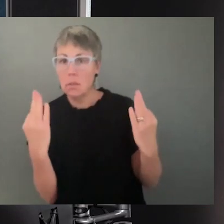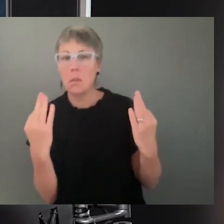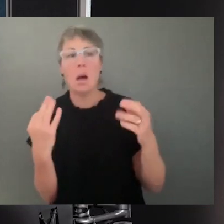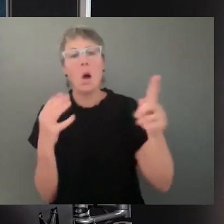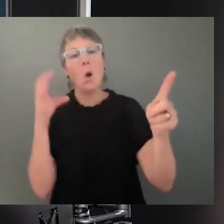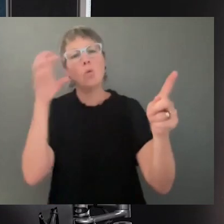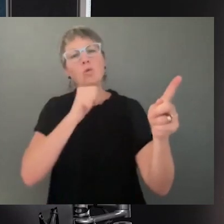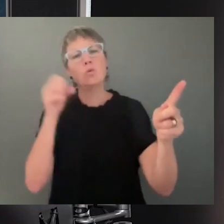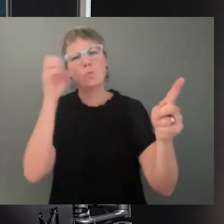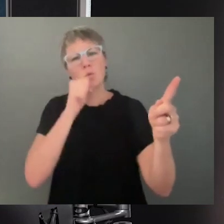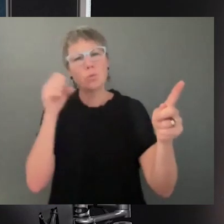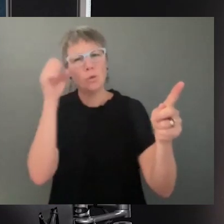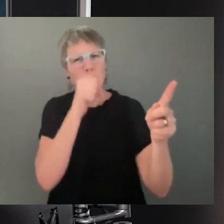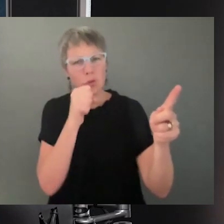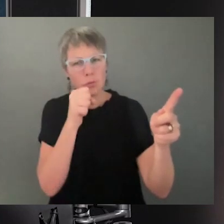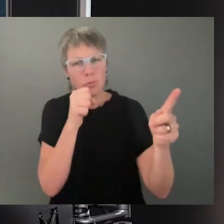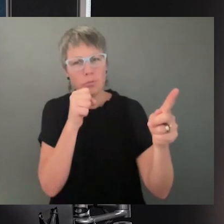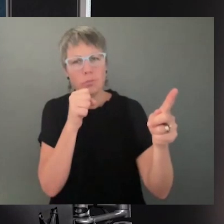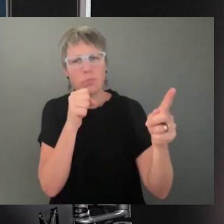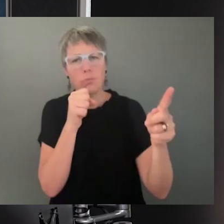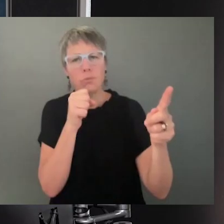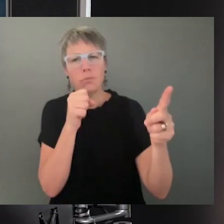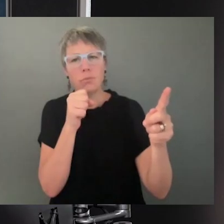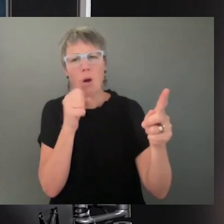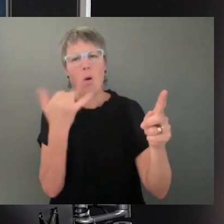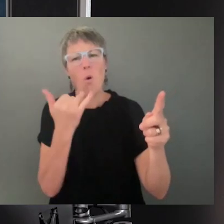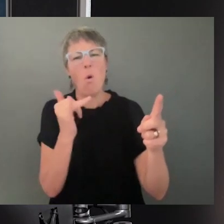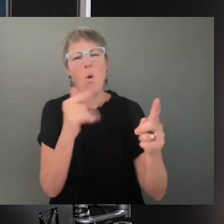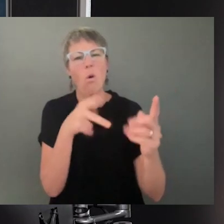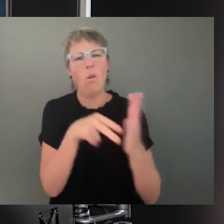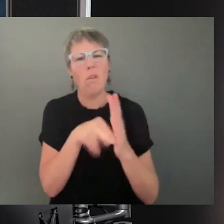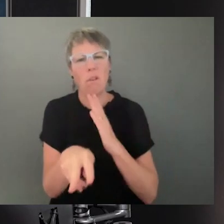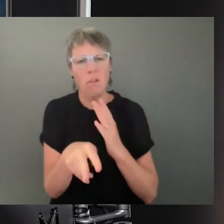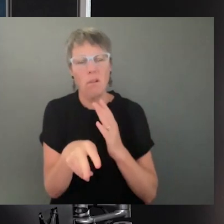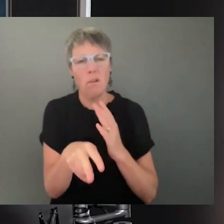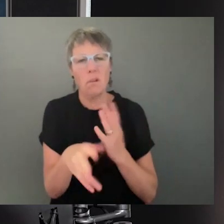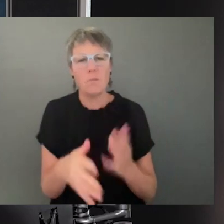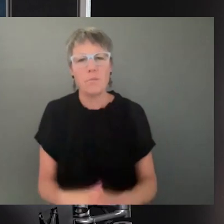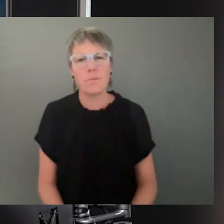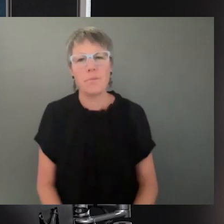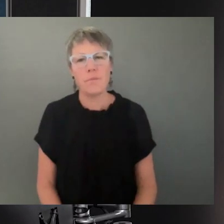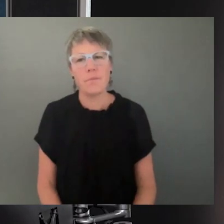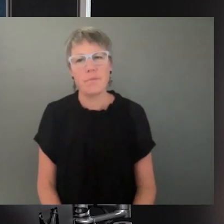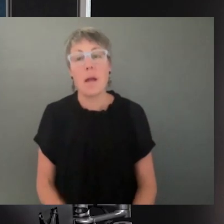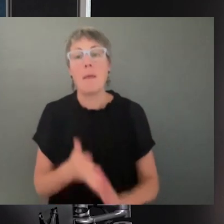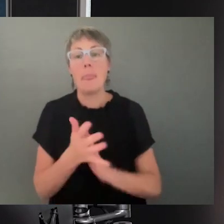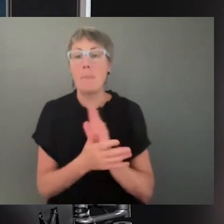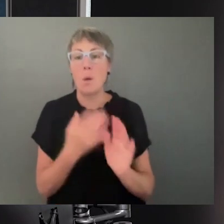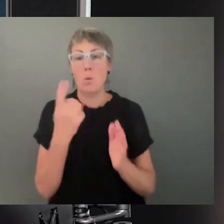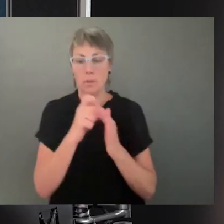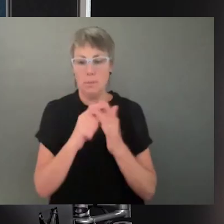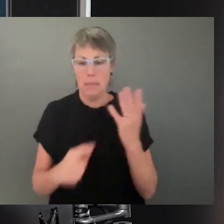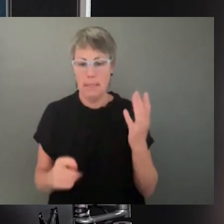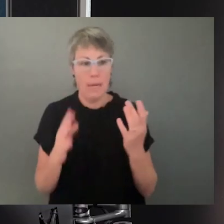emergency services don't have people with disability at the table, they can make assumptions about what people need or, in fact,